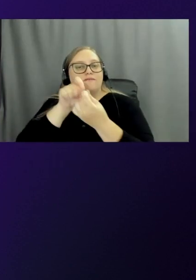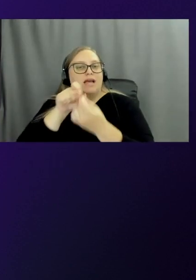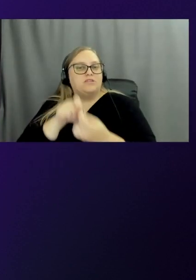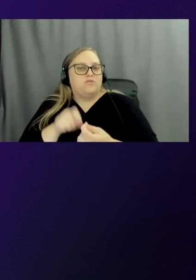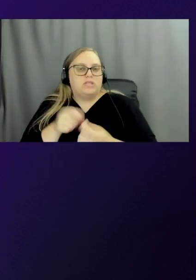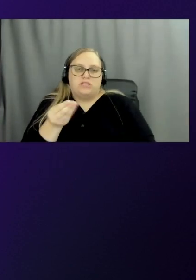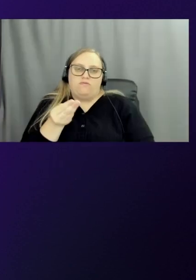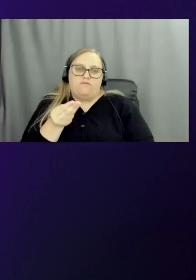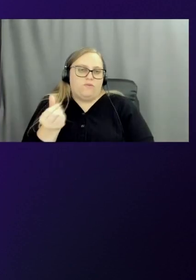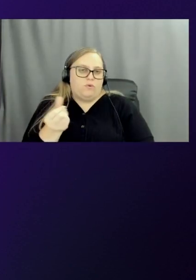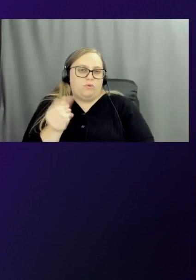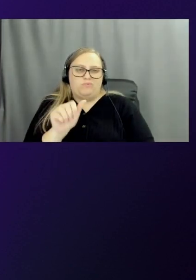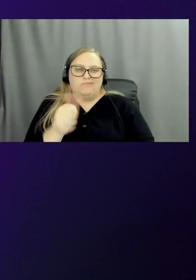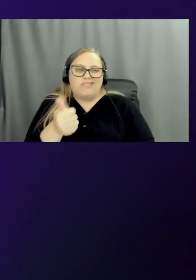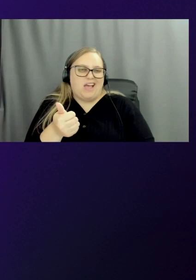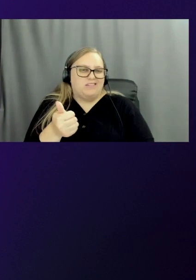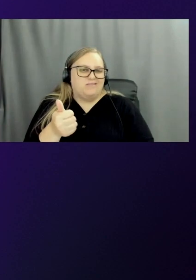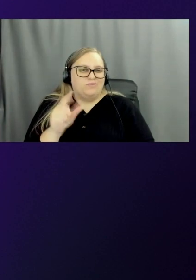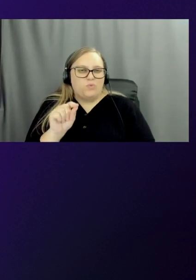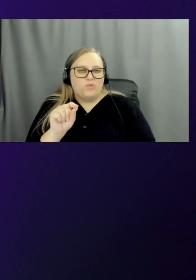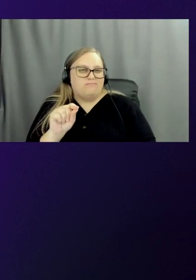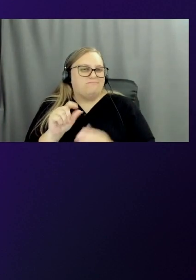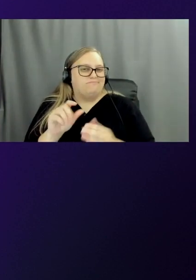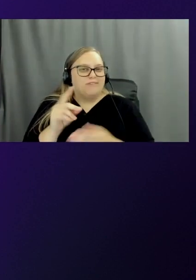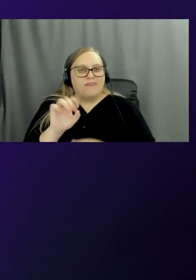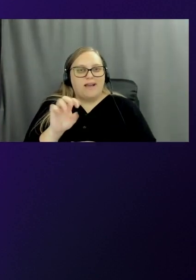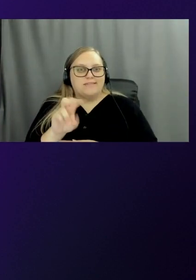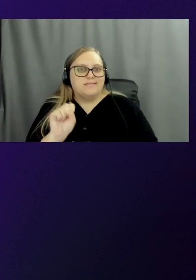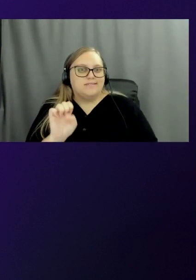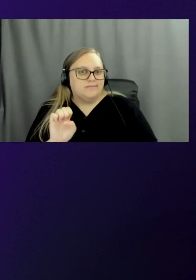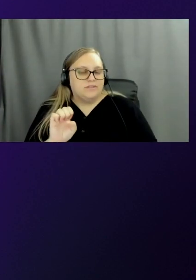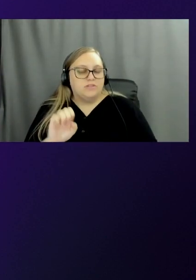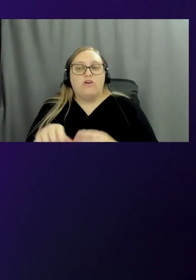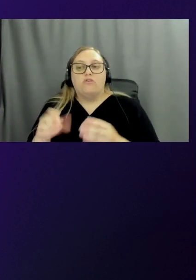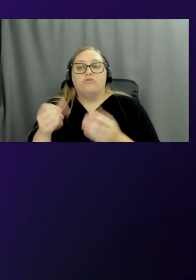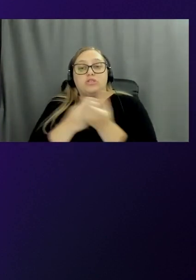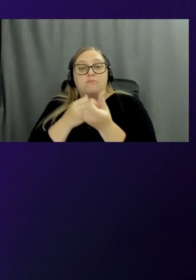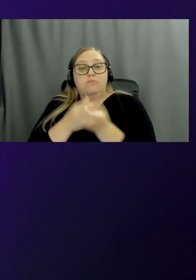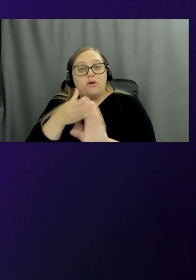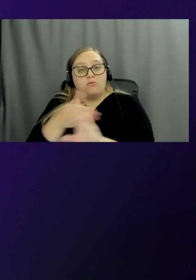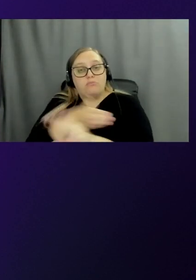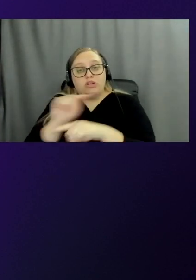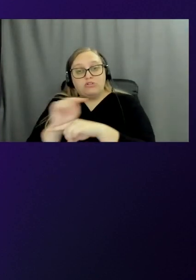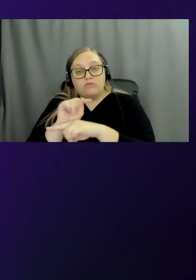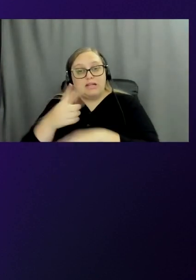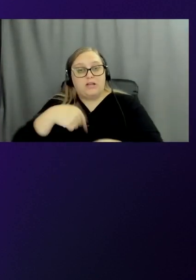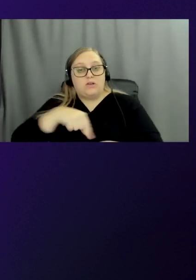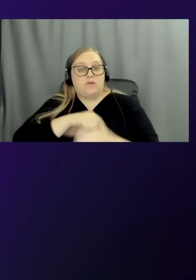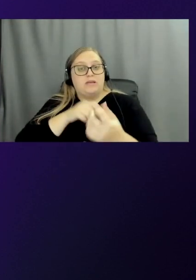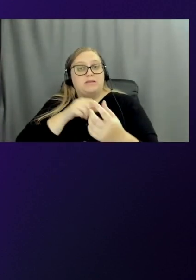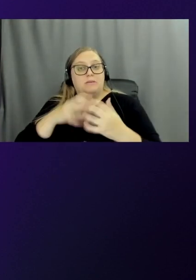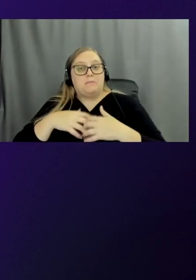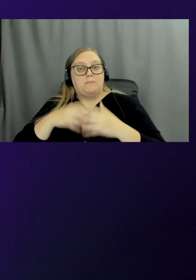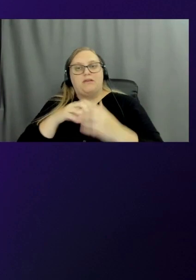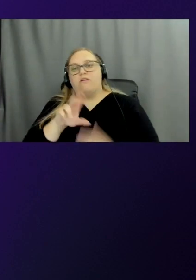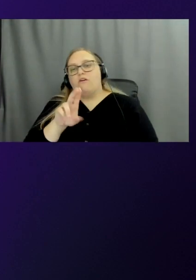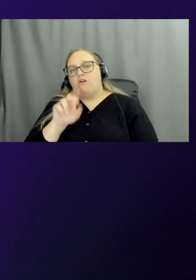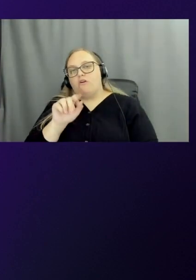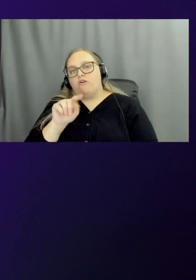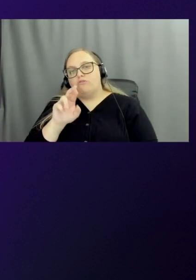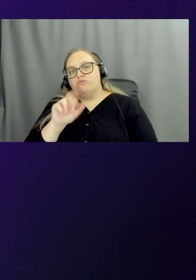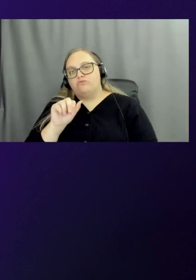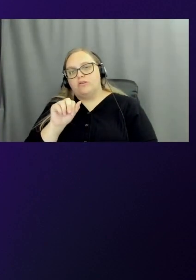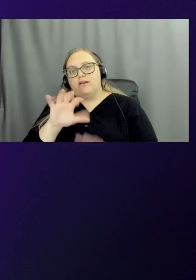few tens of devices. So to support efficient pre-training, we've built the Trainium Ultra clusters, and they can support more